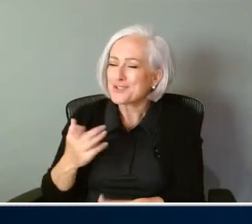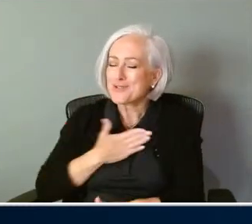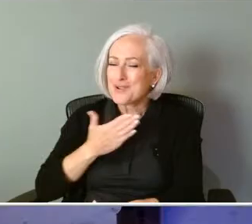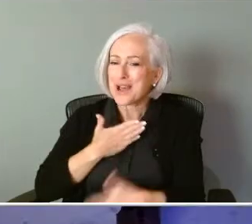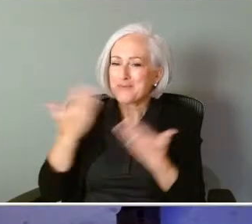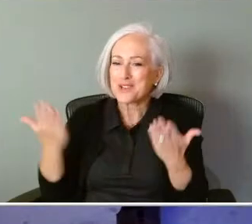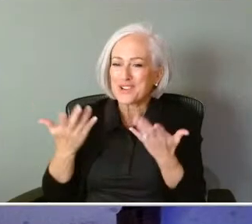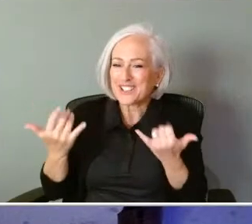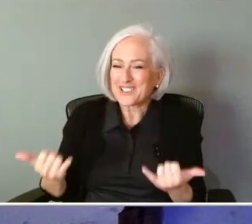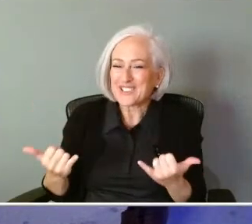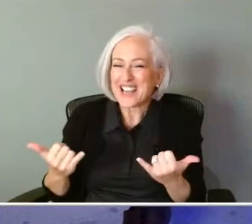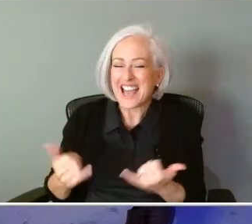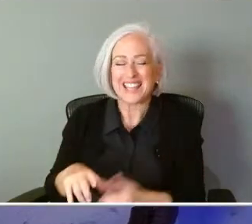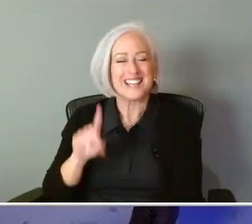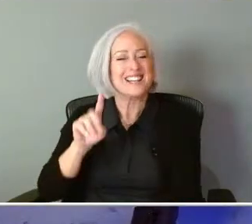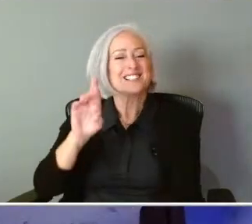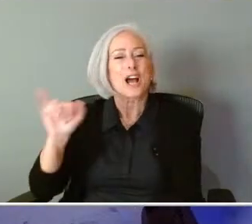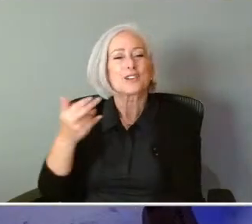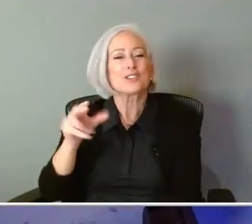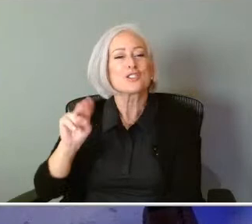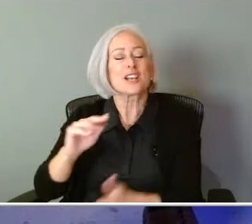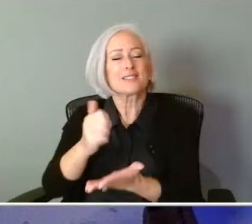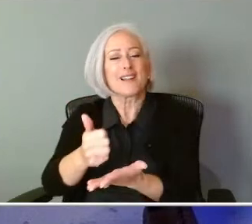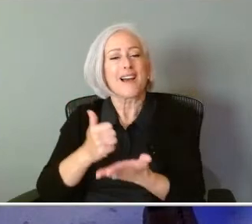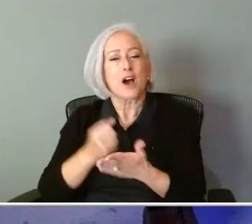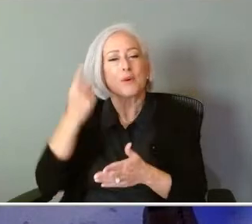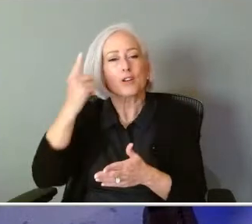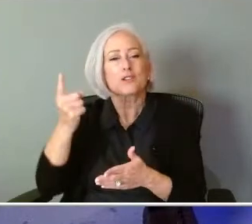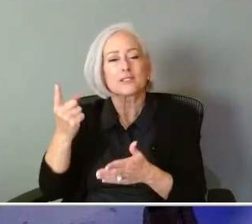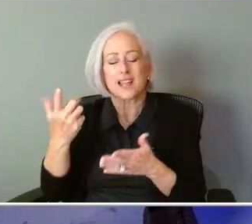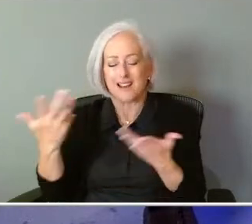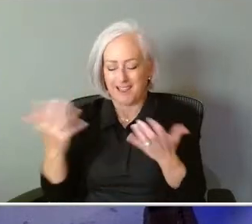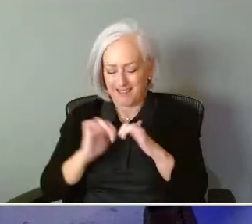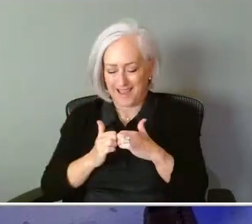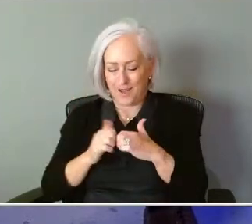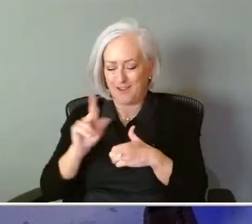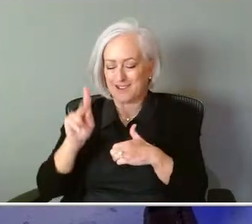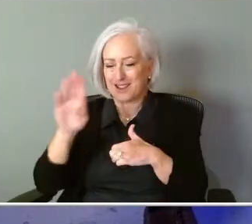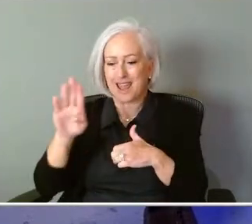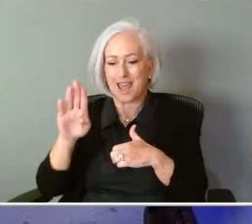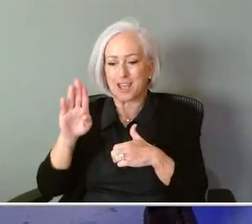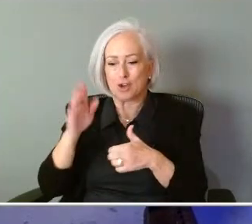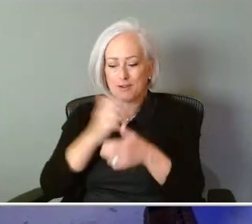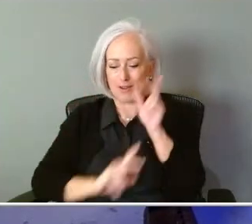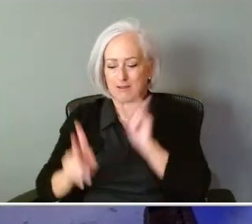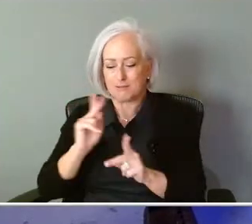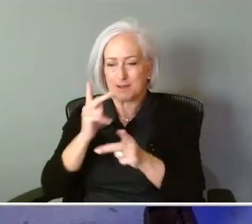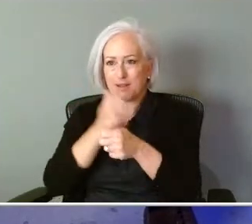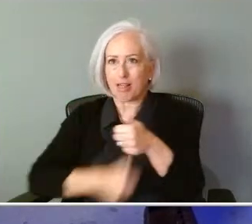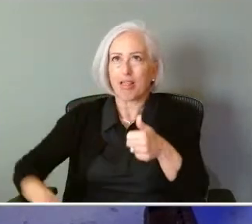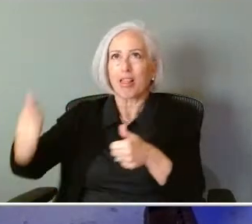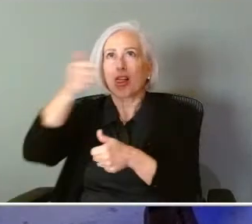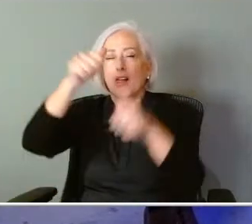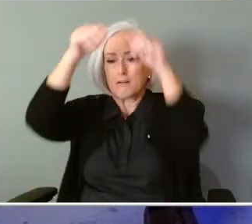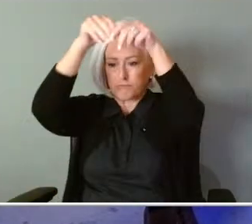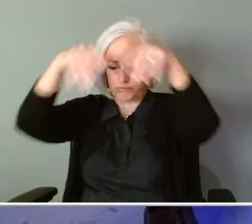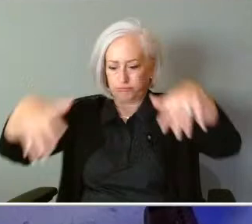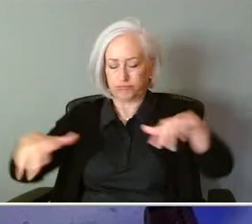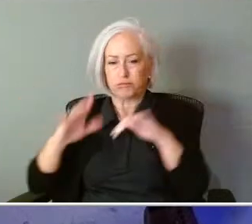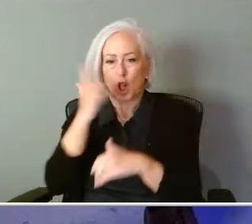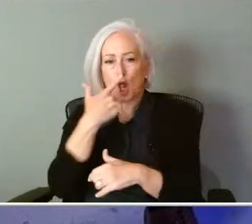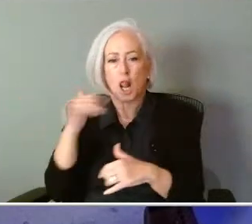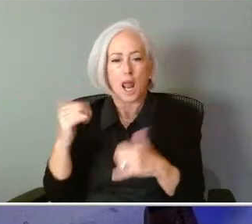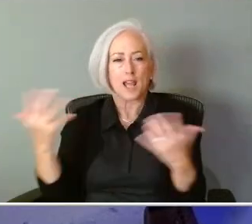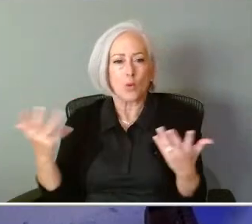Dr. Jensen, kind of help us understand the hierarchy here, because you're the Cancer Center director, but what do you expect from